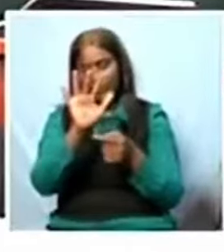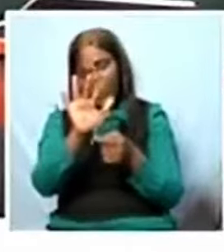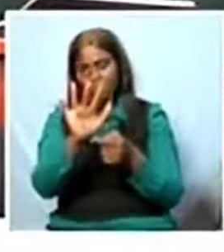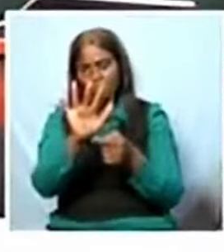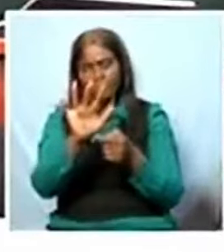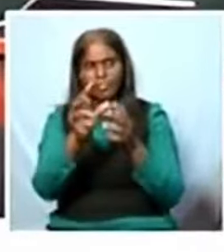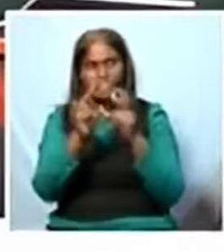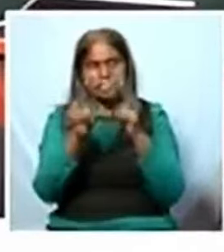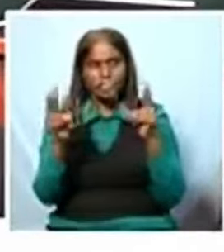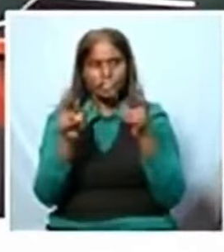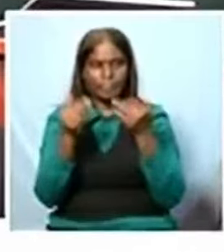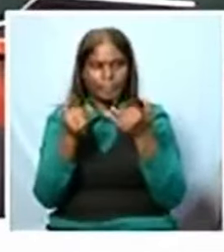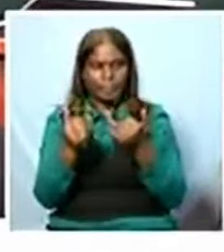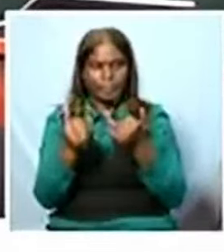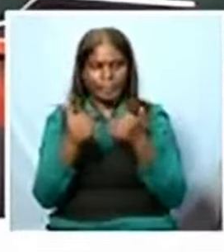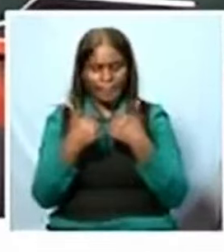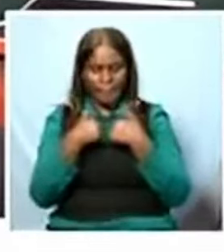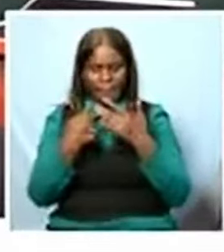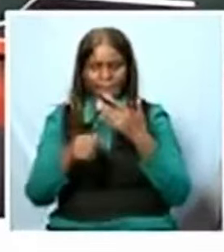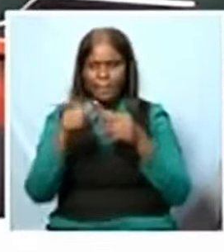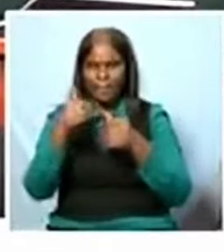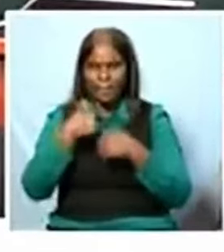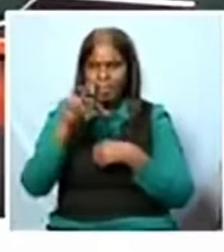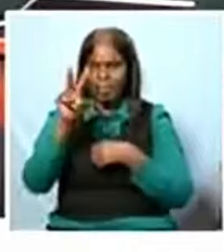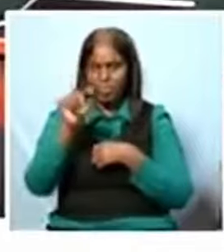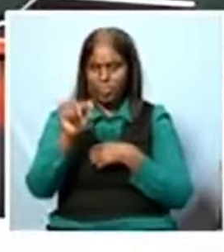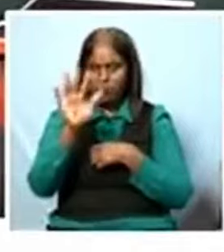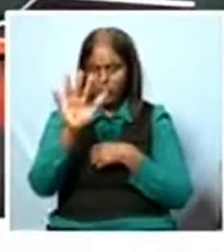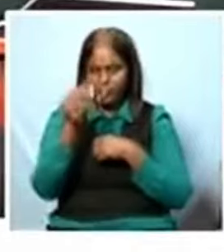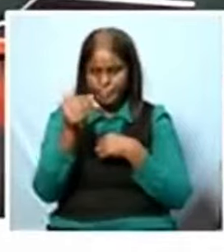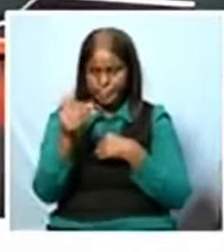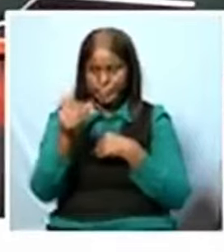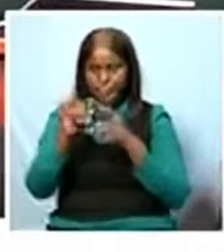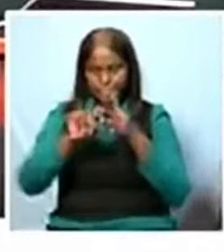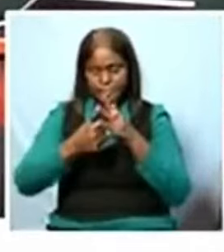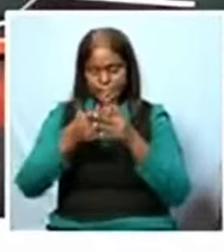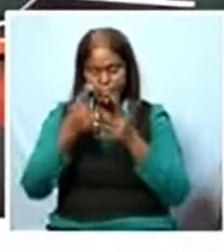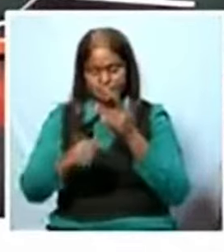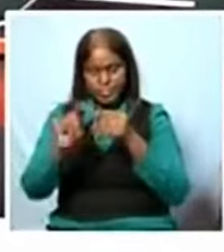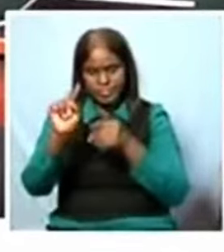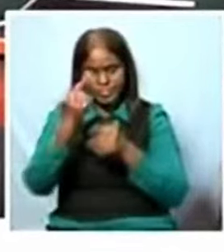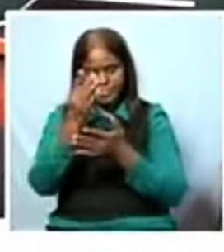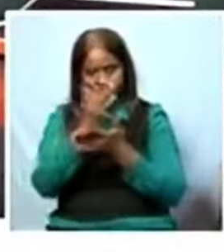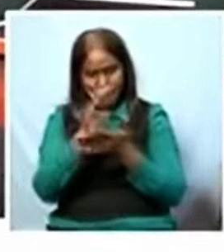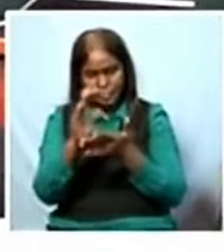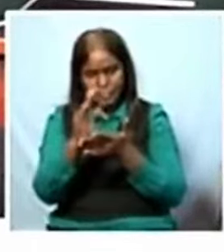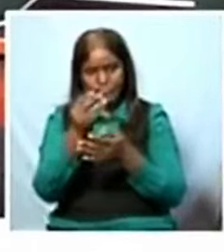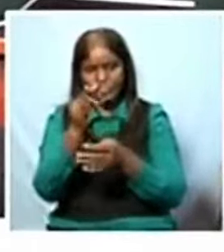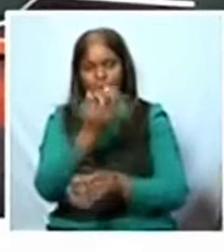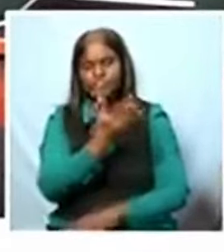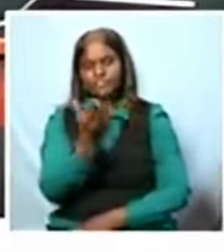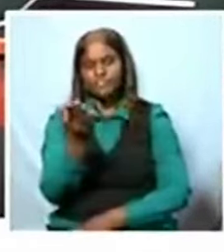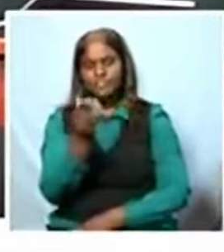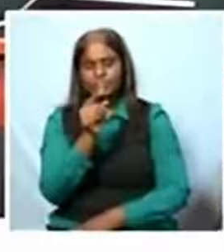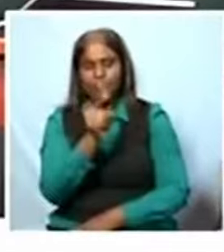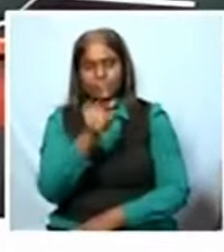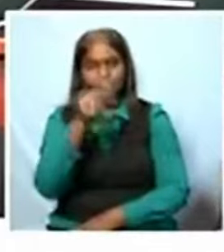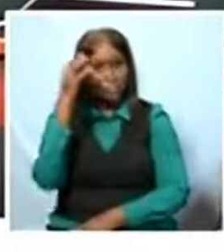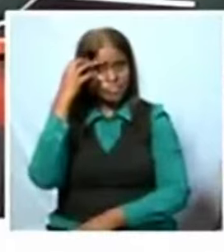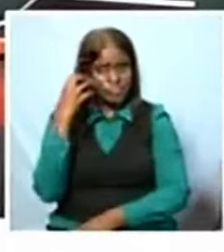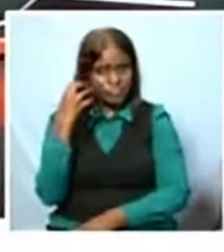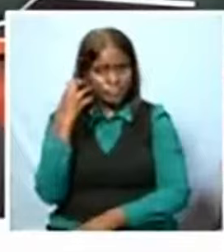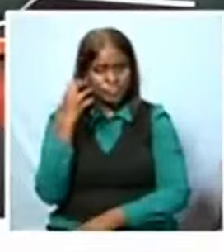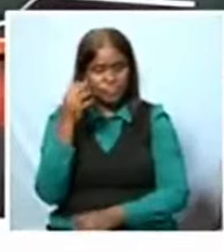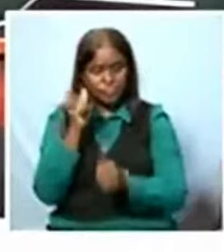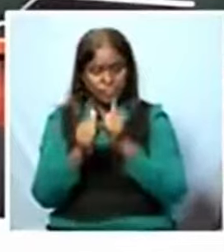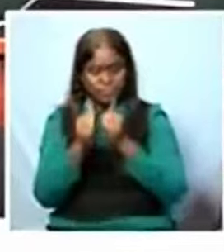So they have 2.5 to start the first phase of these offices,